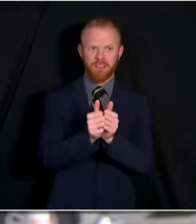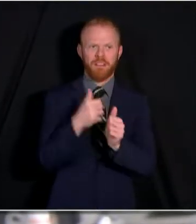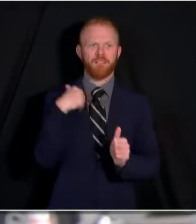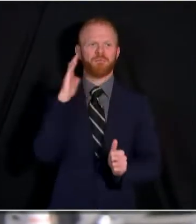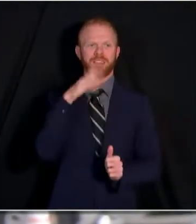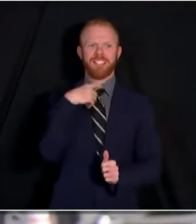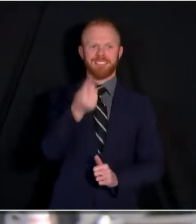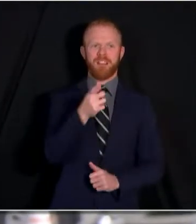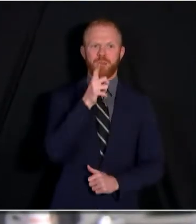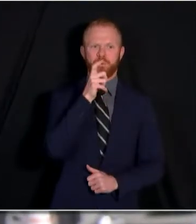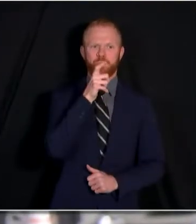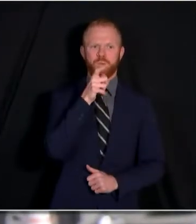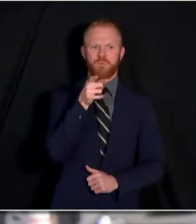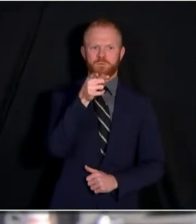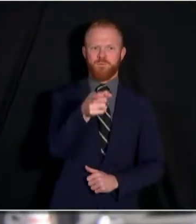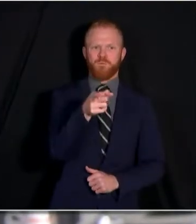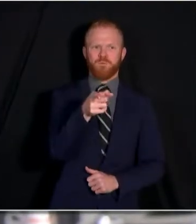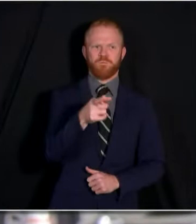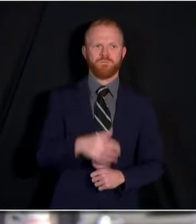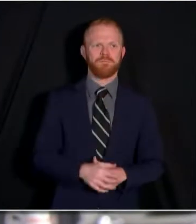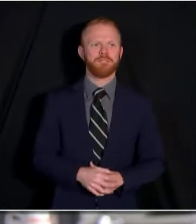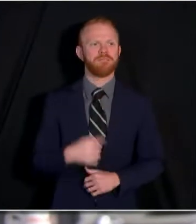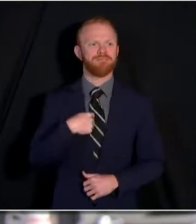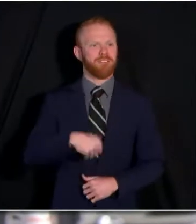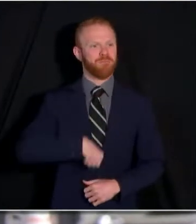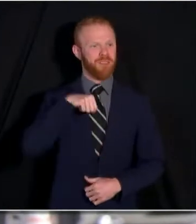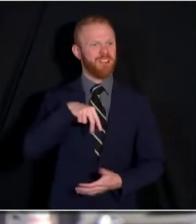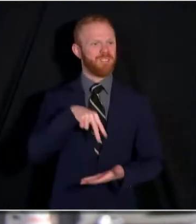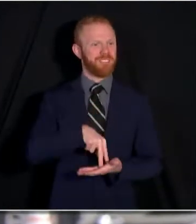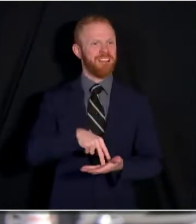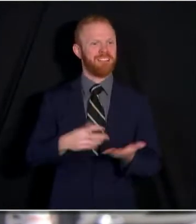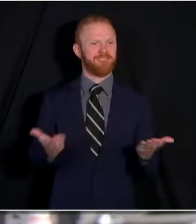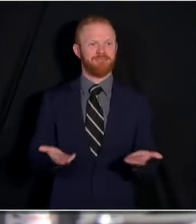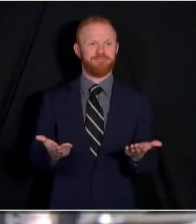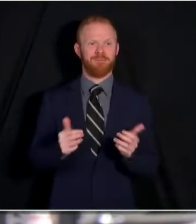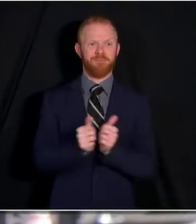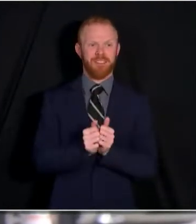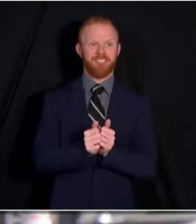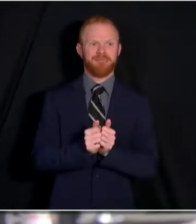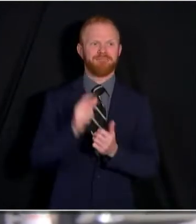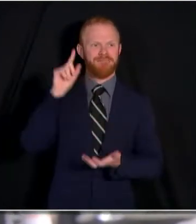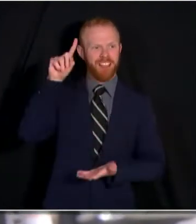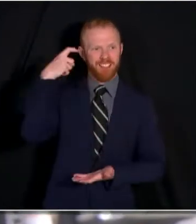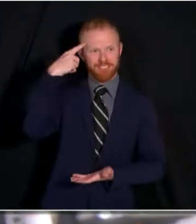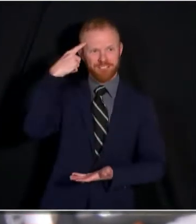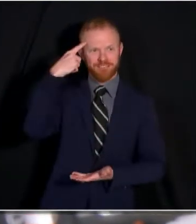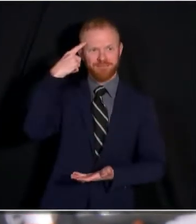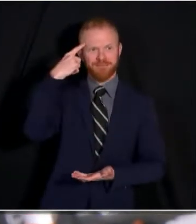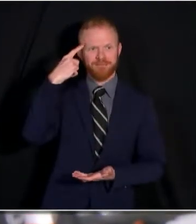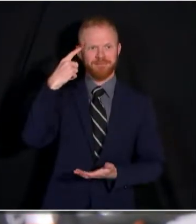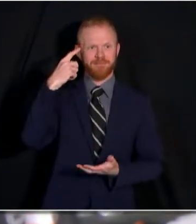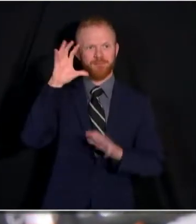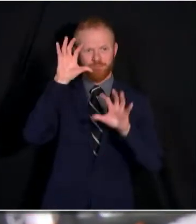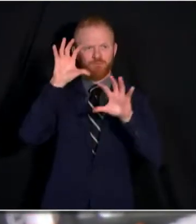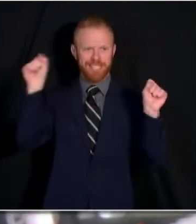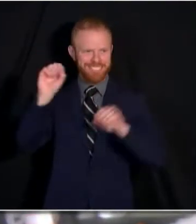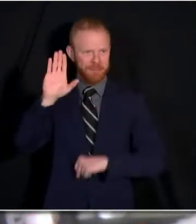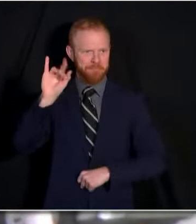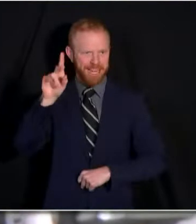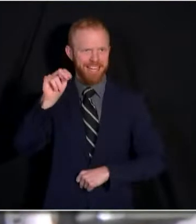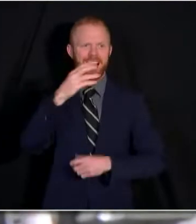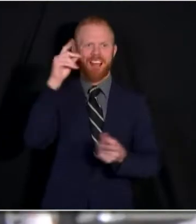to stand with President Biden, Governor Newsom, FEMA, Cal OES, the leaders, educators, and health professionals who